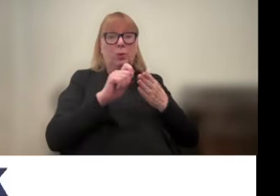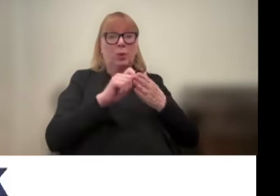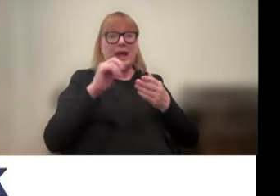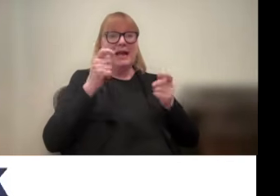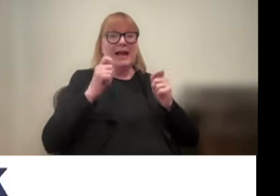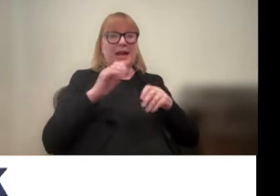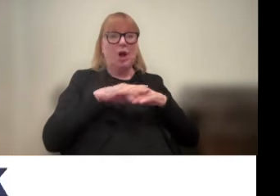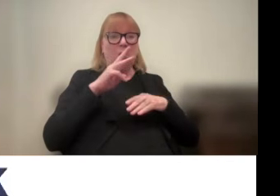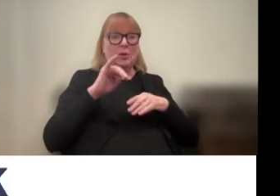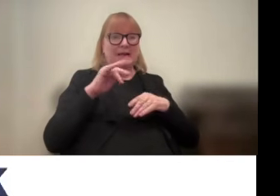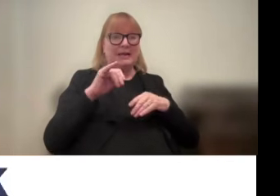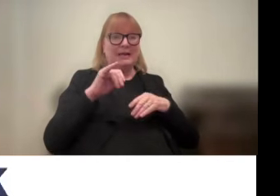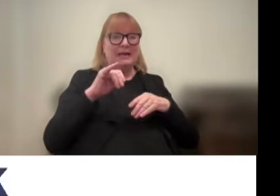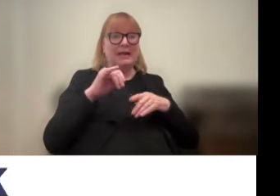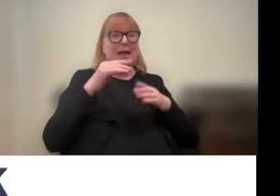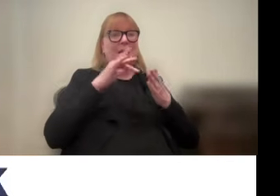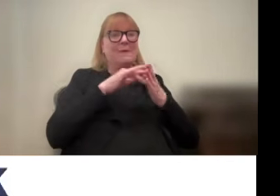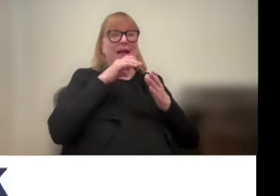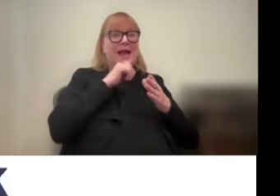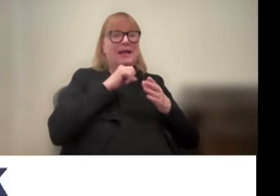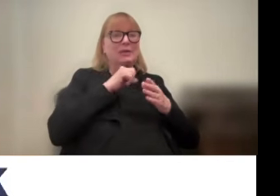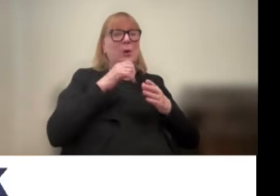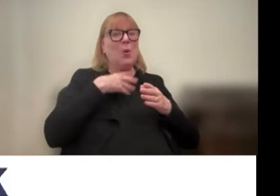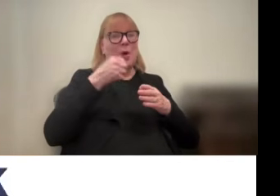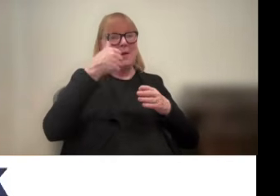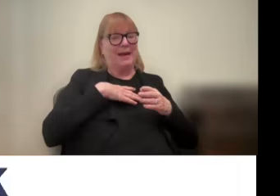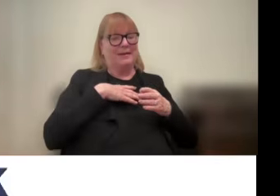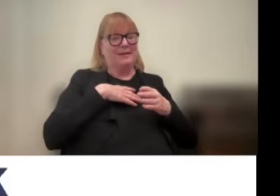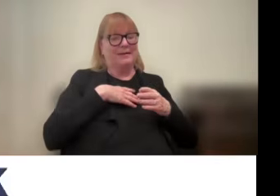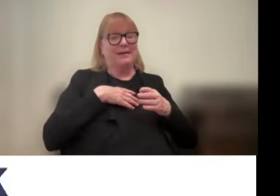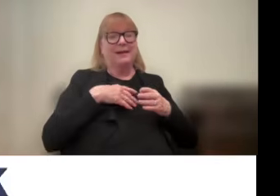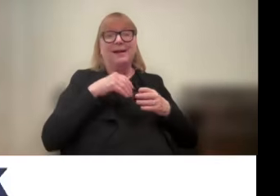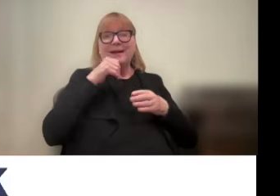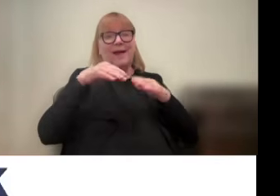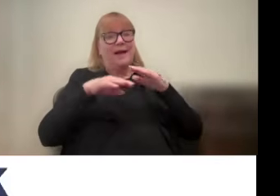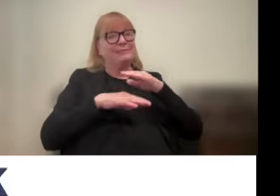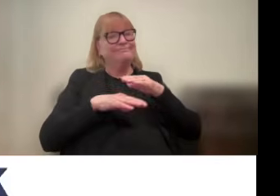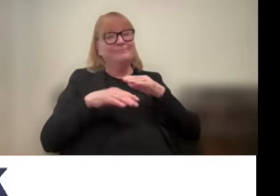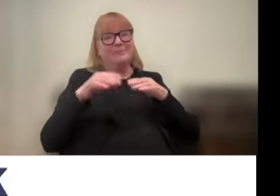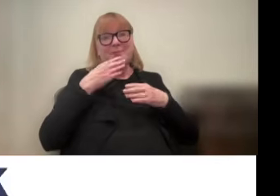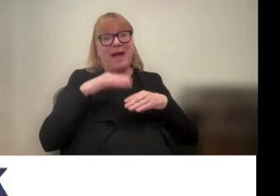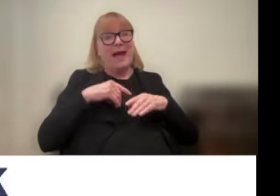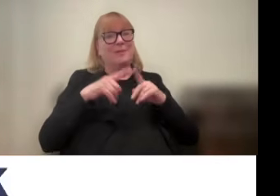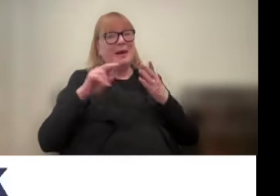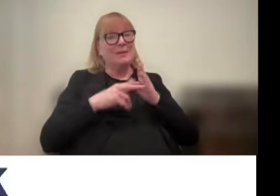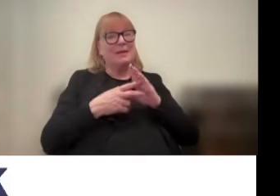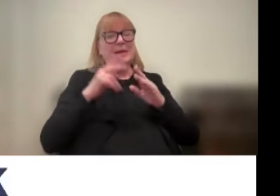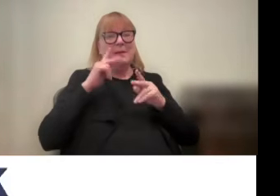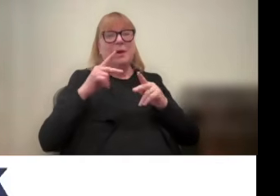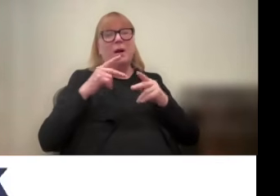edited on Wikipedia were middle-aged white men. While this isn't inherently bad, it does mean that there are